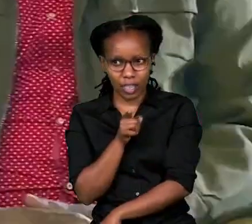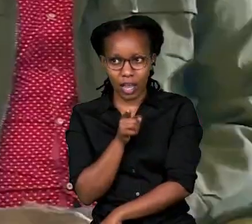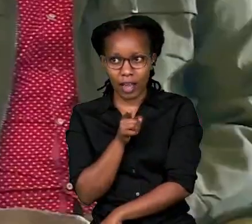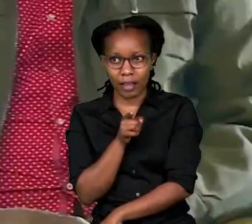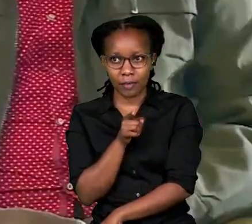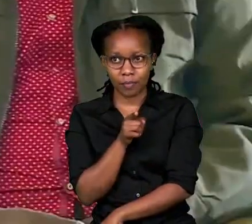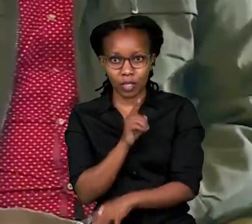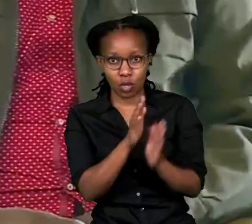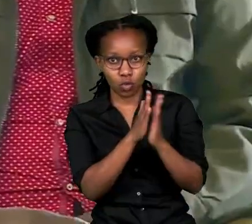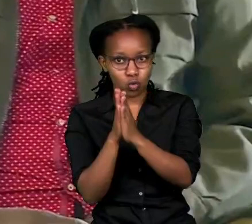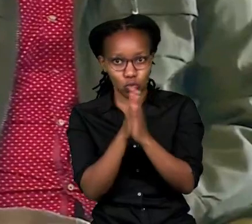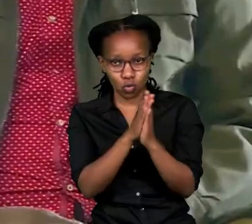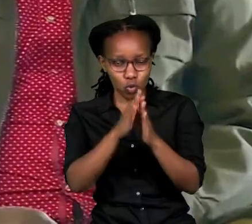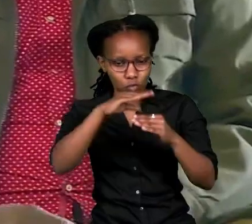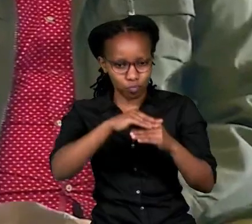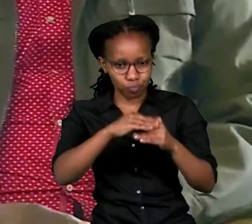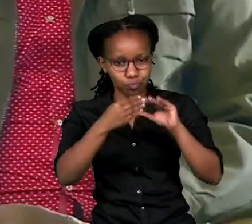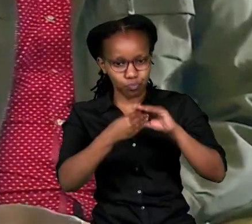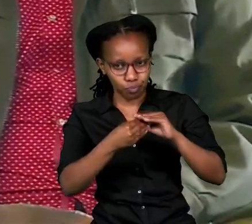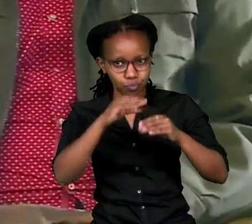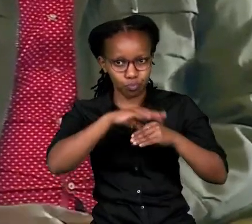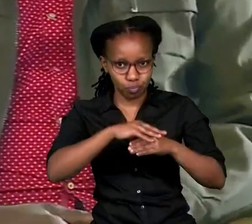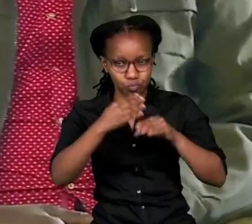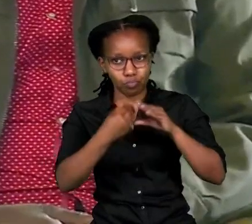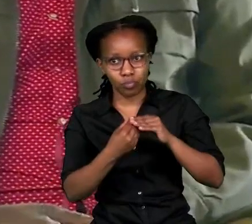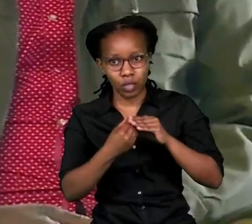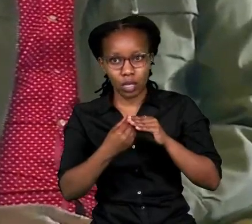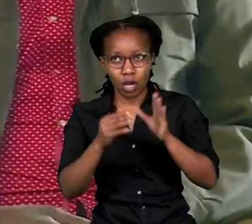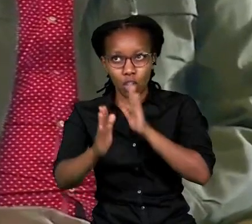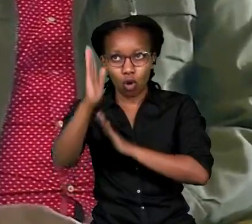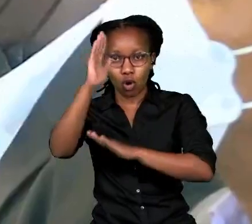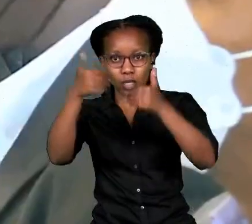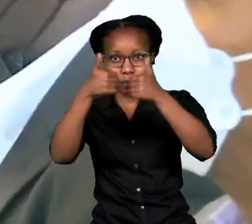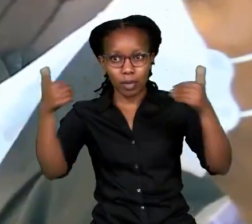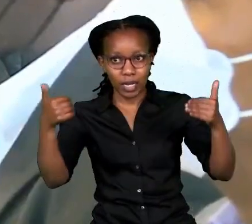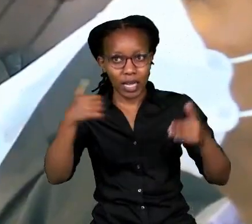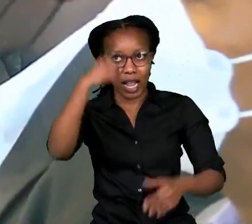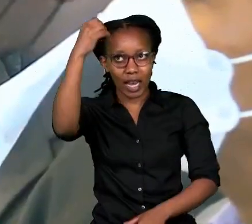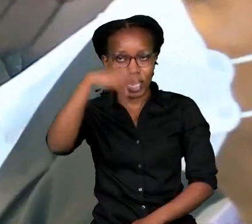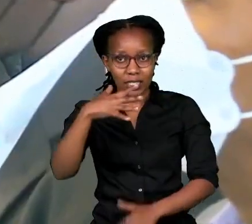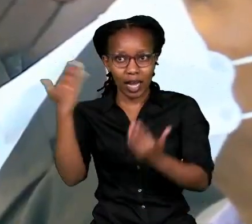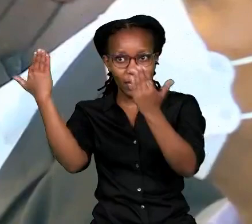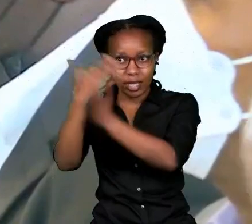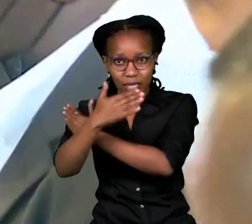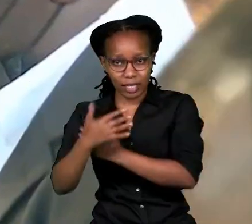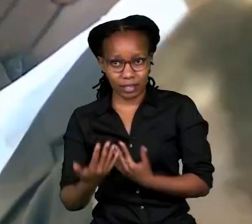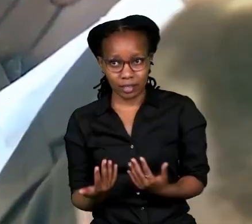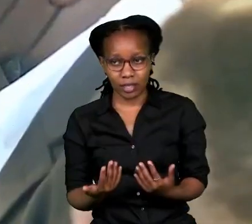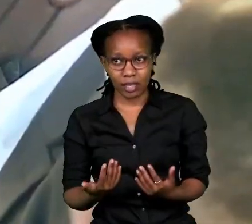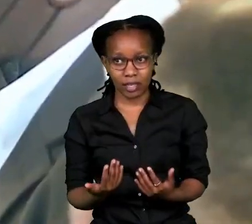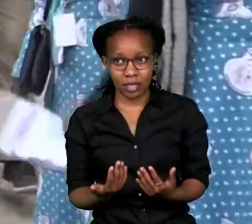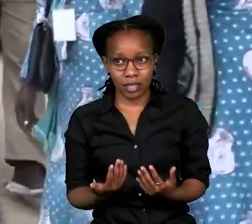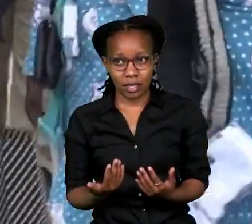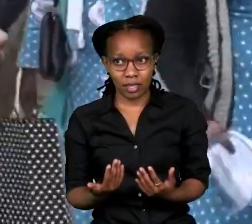from the story of creation, you know, God comes and begins separating light from darkness. And it may meet through the scripture. When you come to the